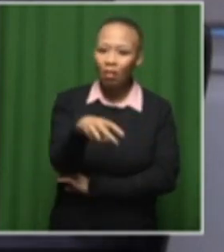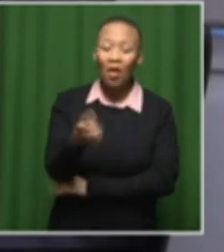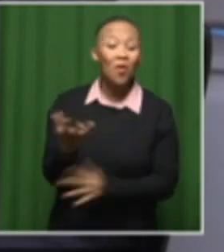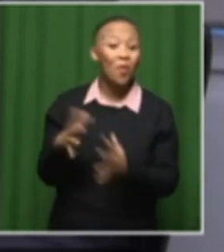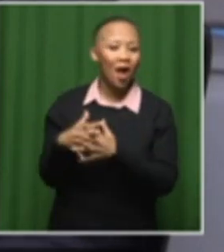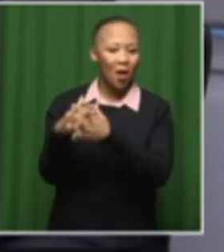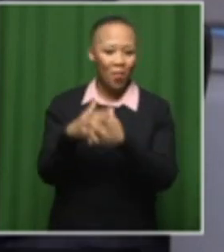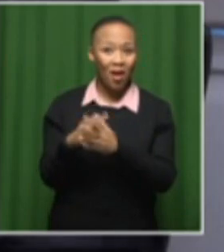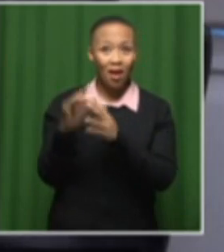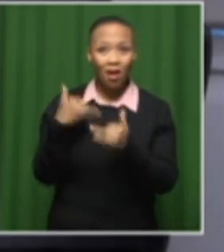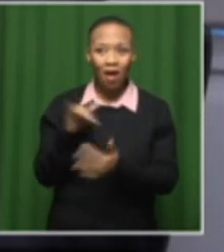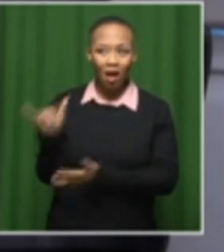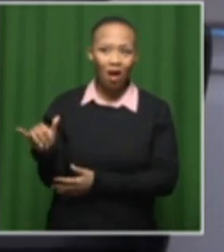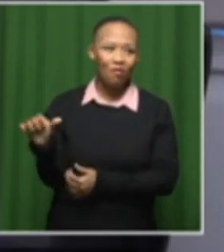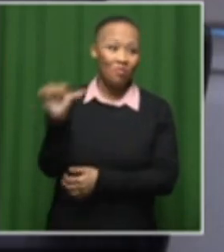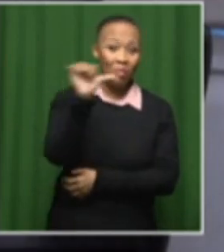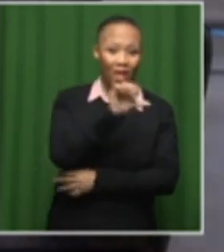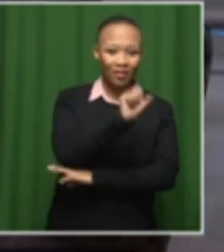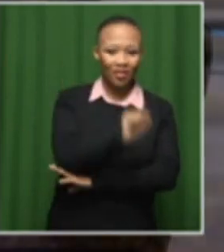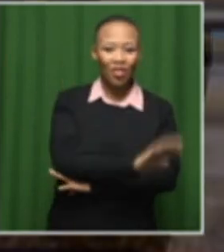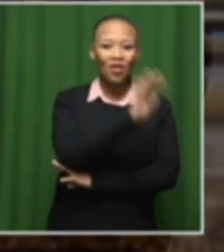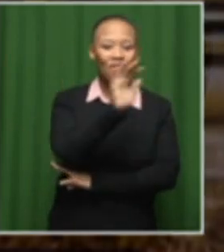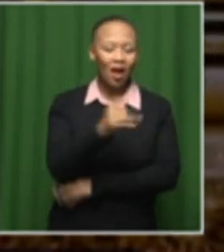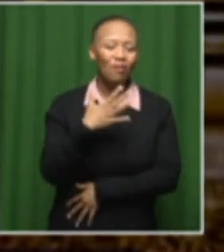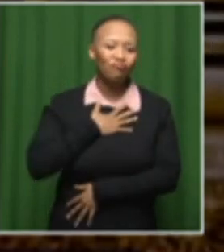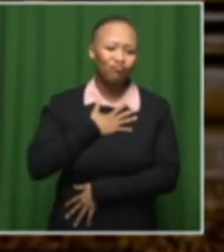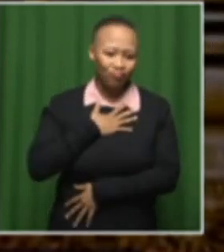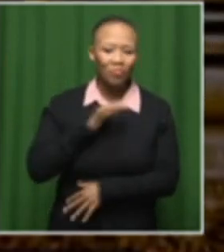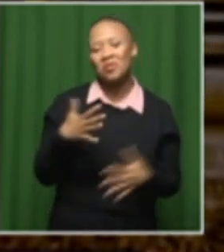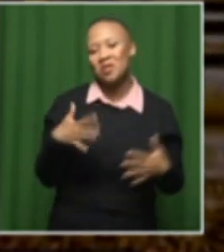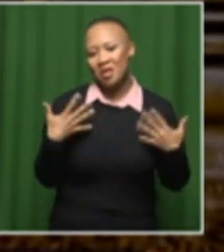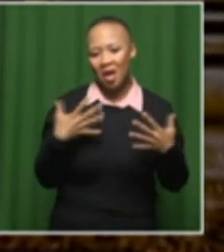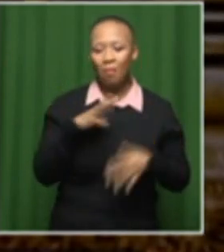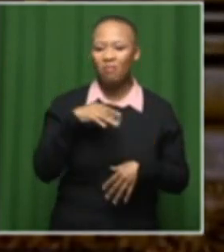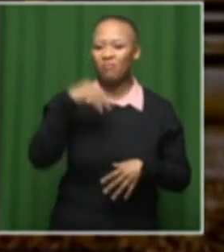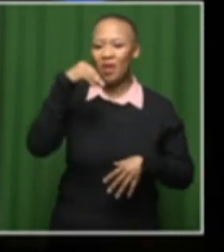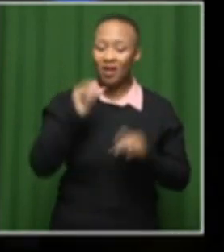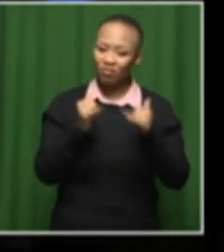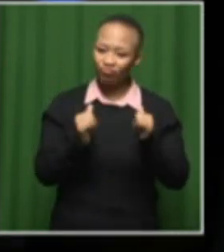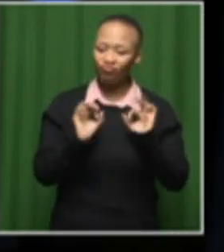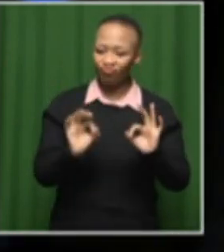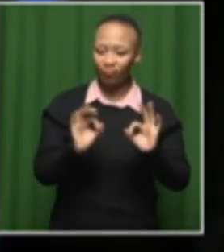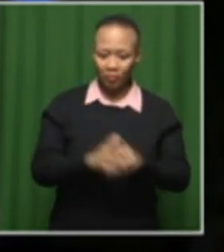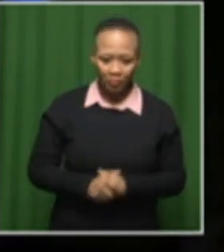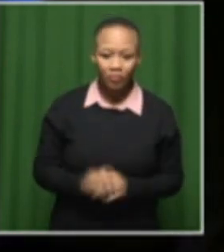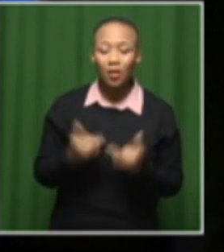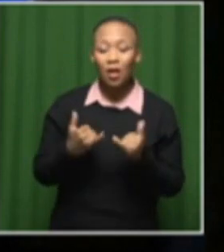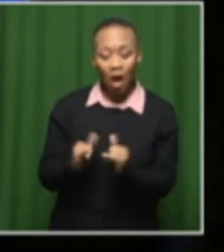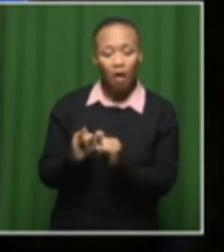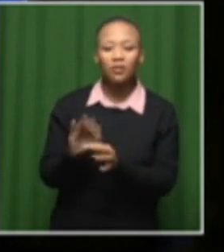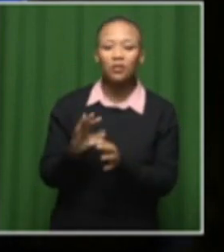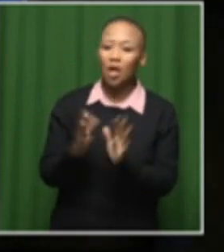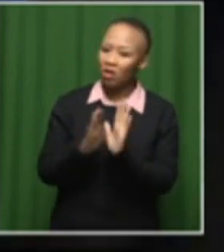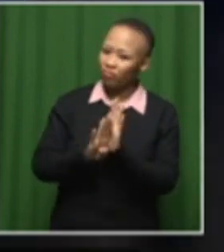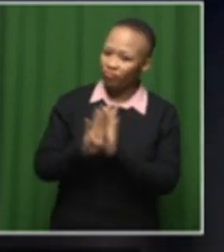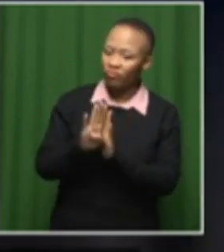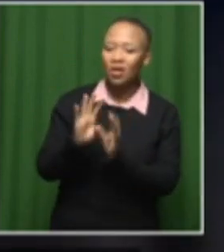very, very, my spirits are lifted. He went on to affirm the positive trajectory of the relationship with the United